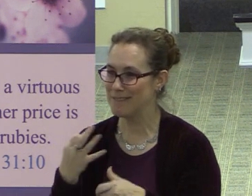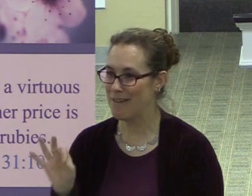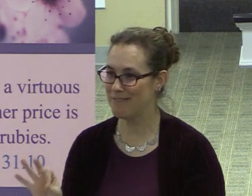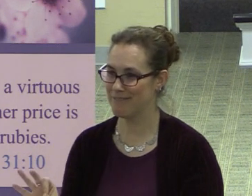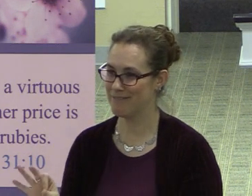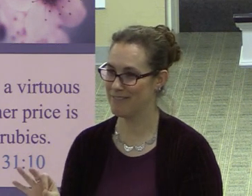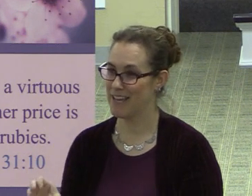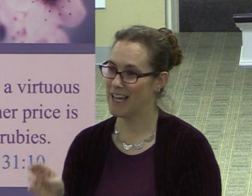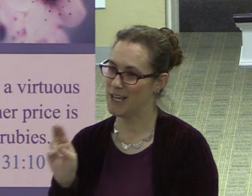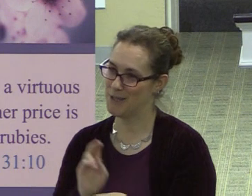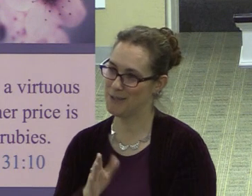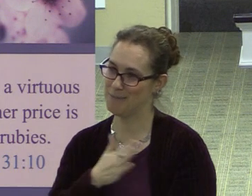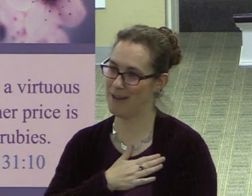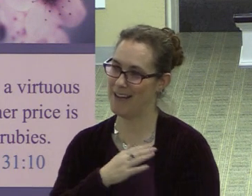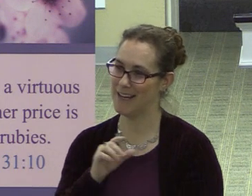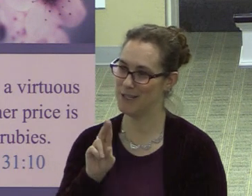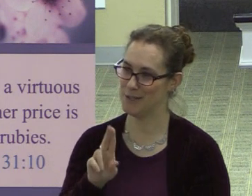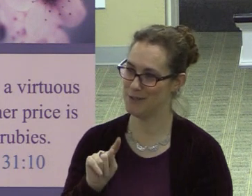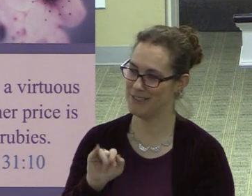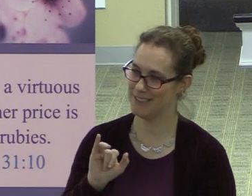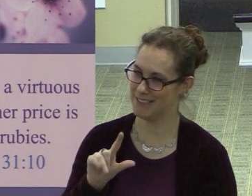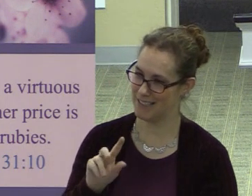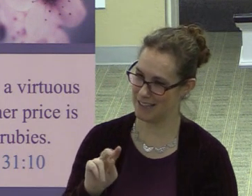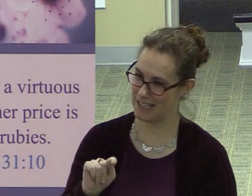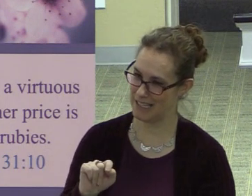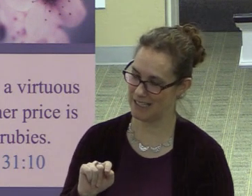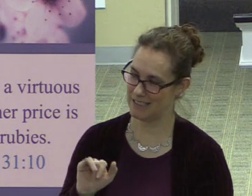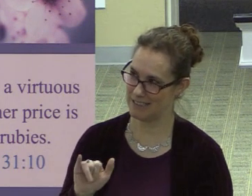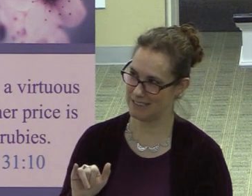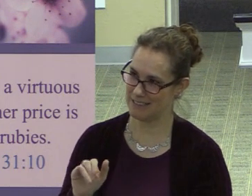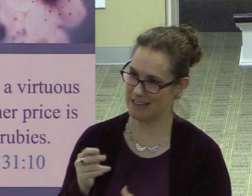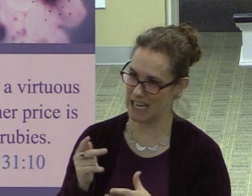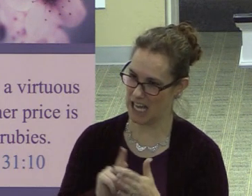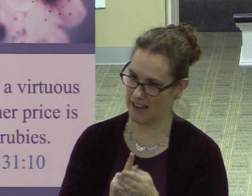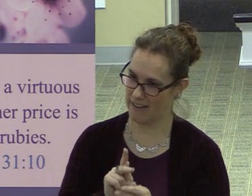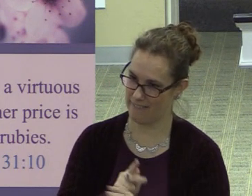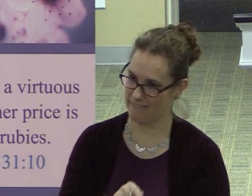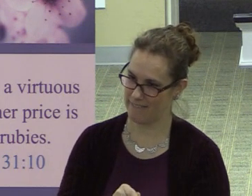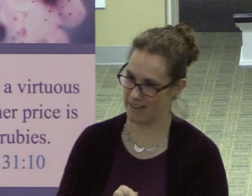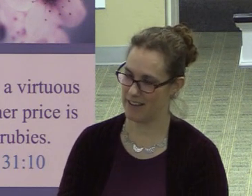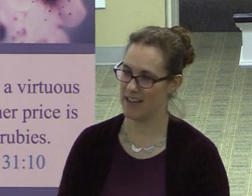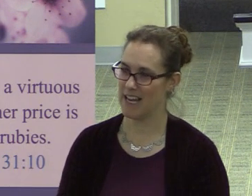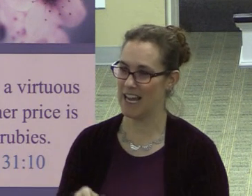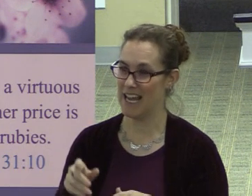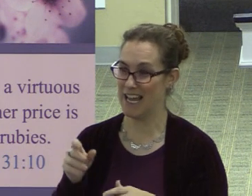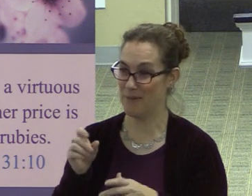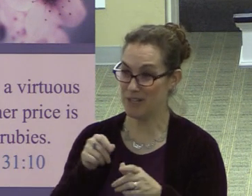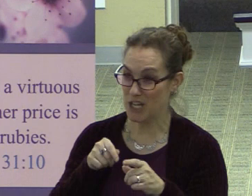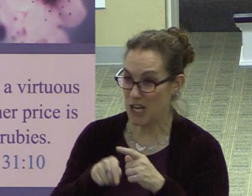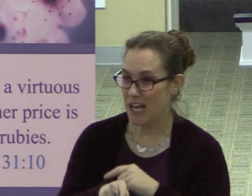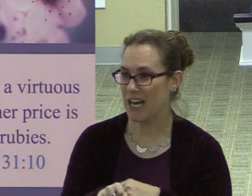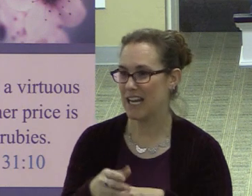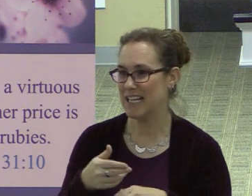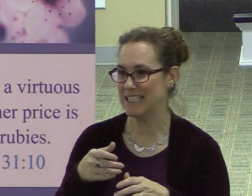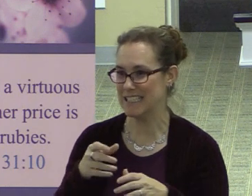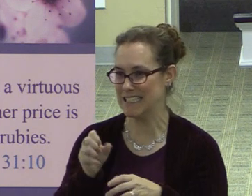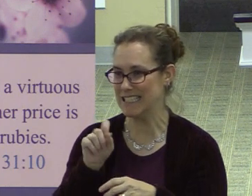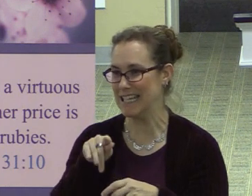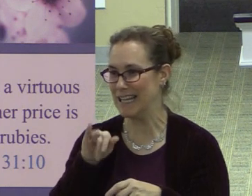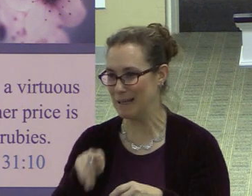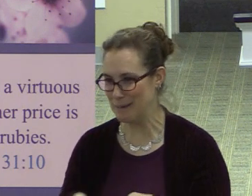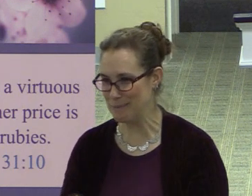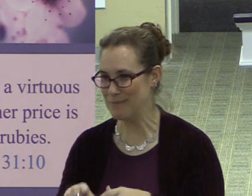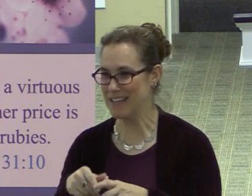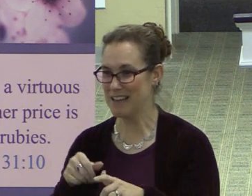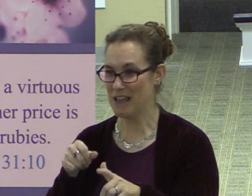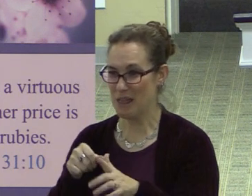utility knife out. Heather had asked to have a tag cut off one of her dolls. And so he went to cut it, and he slipped. And he took that knife just perfectly through